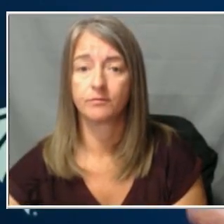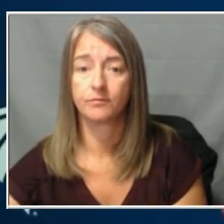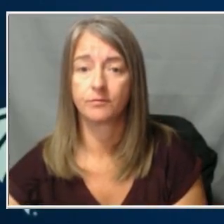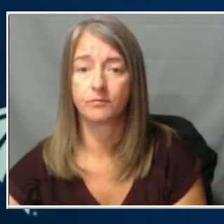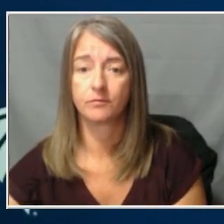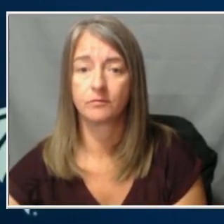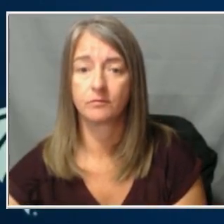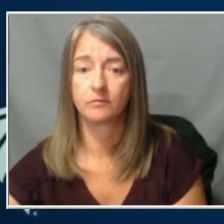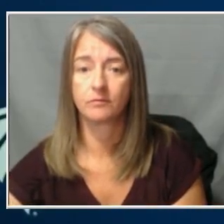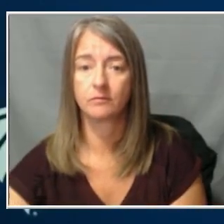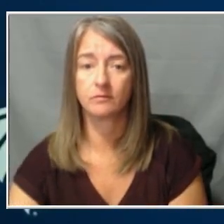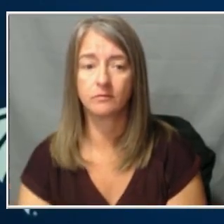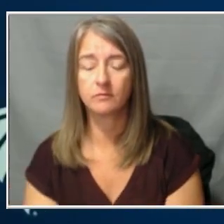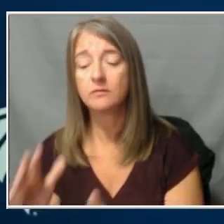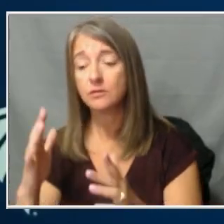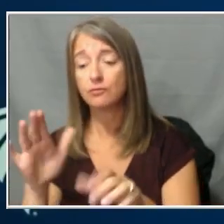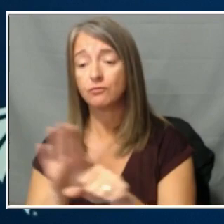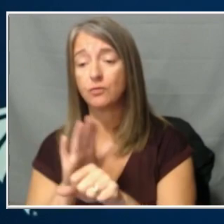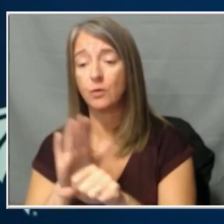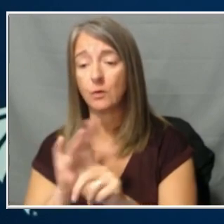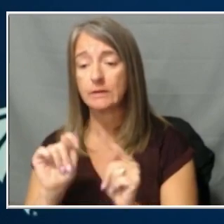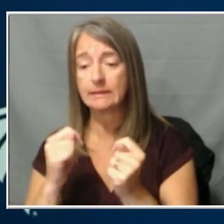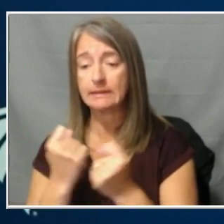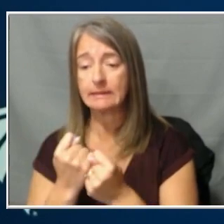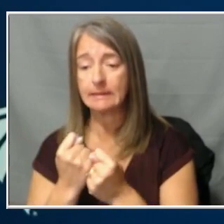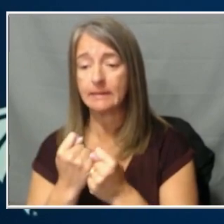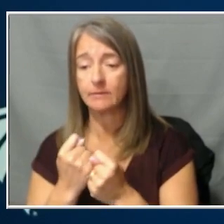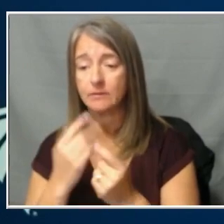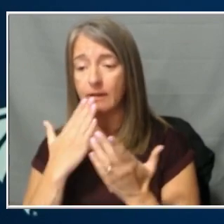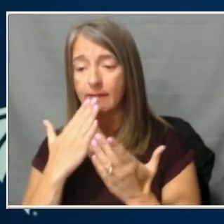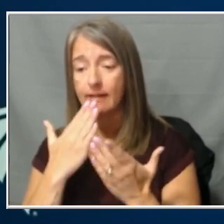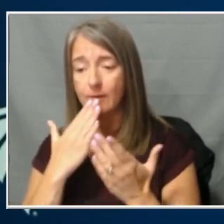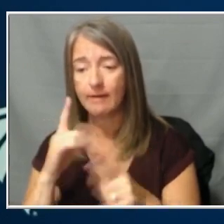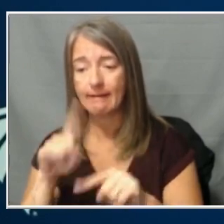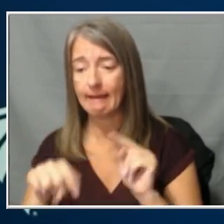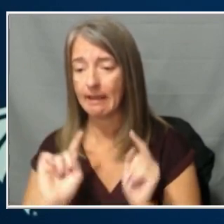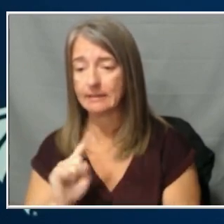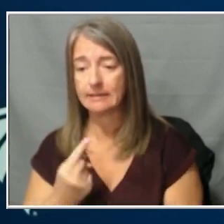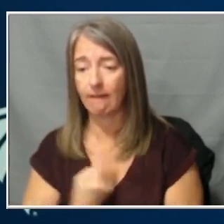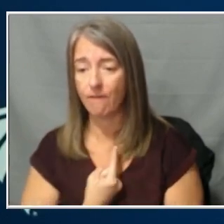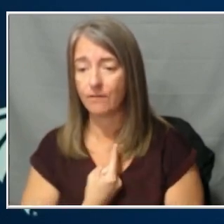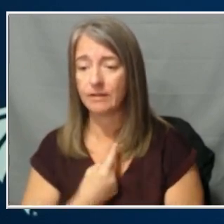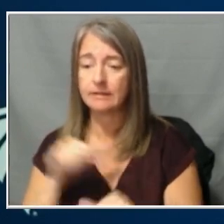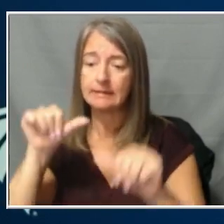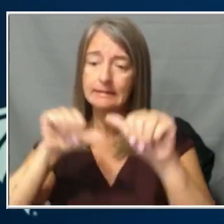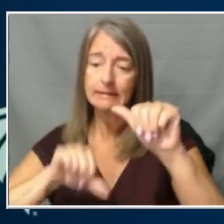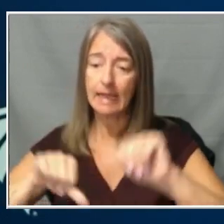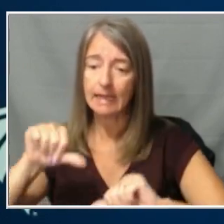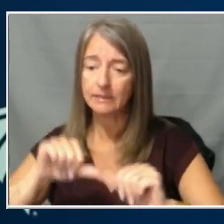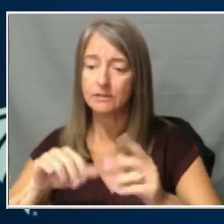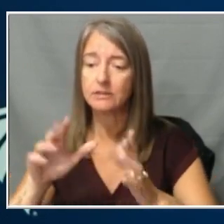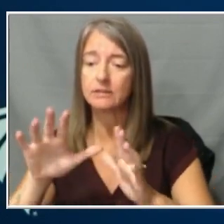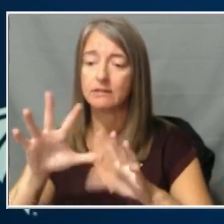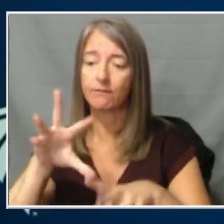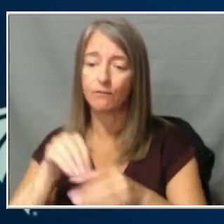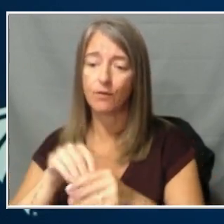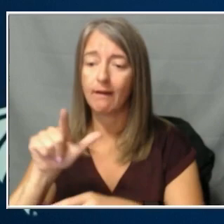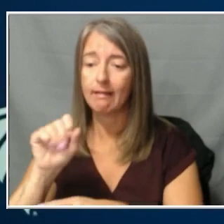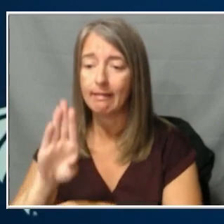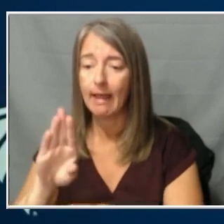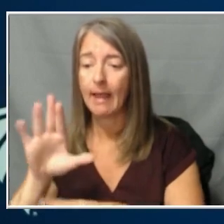whole BMT team, right? Because we can't do this by ourselves. There are scientists involved. There's a lab that is involved